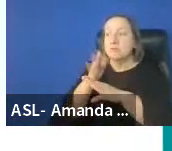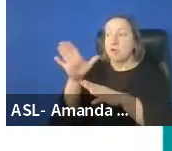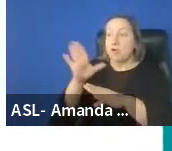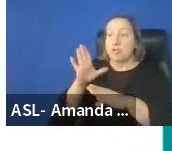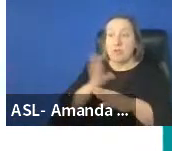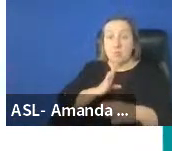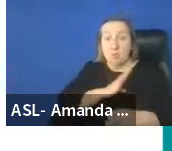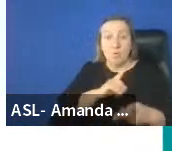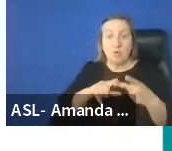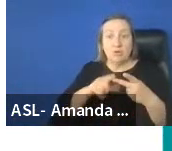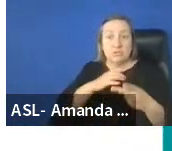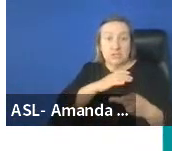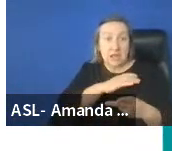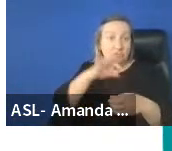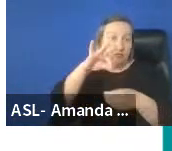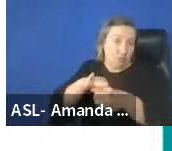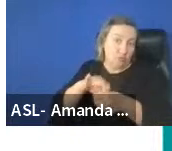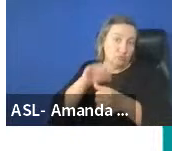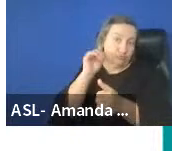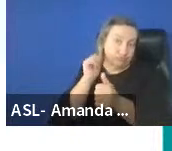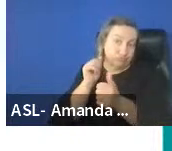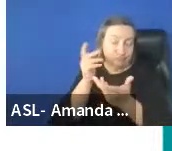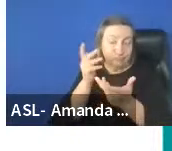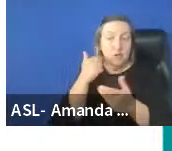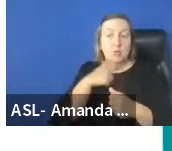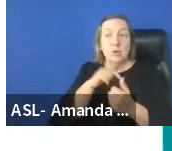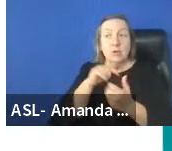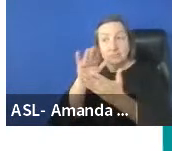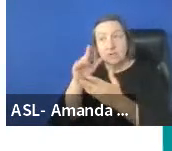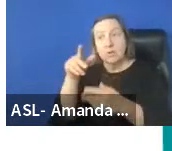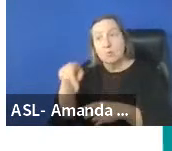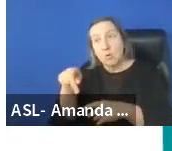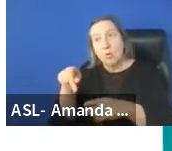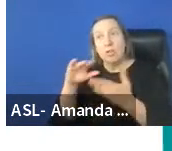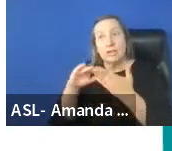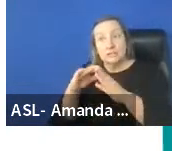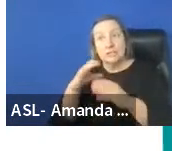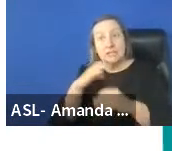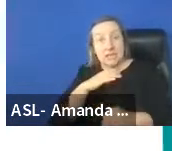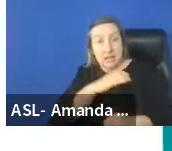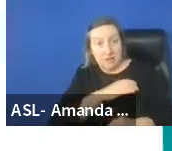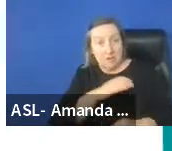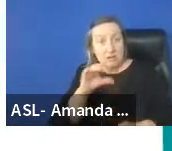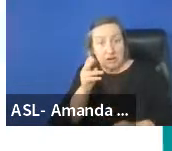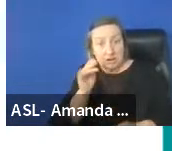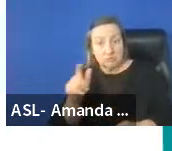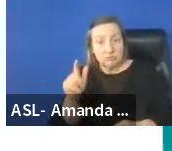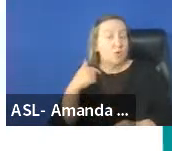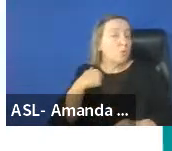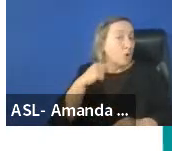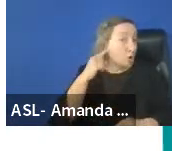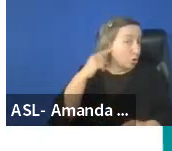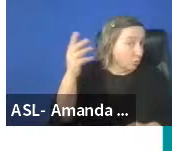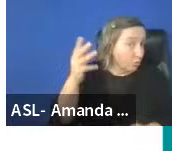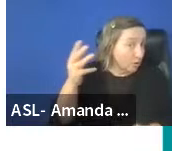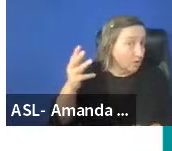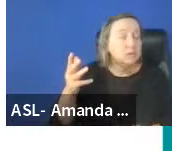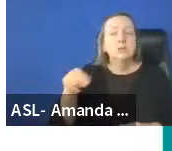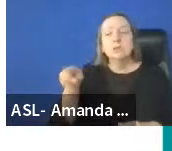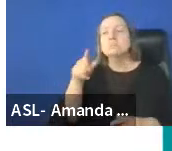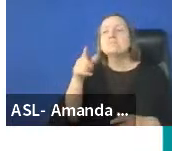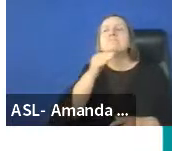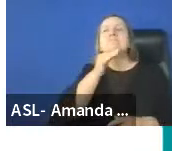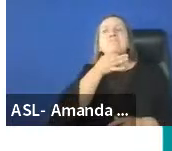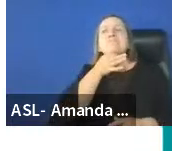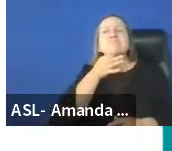So we have been before Portland City Council, and some of the things that we heard is that they want to understand